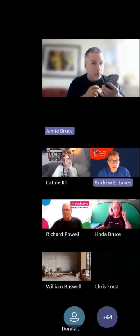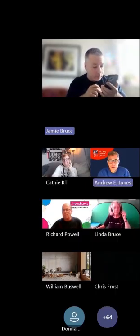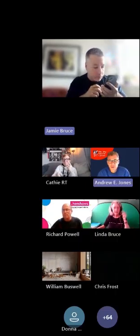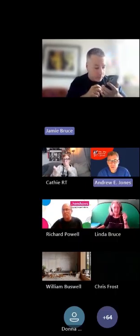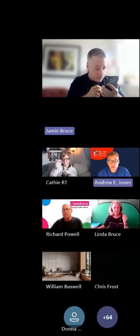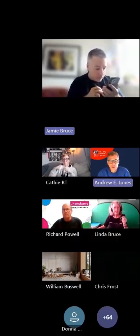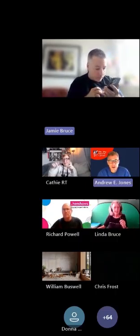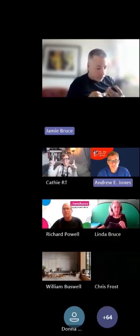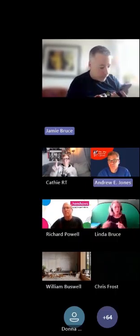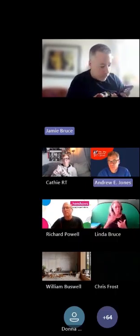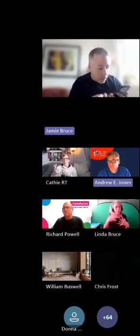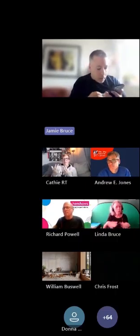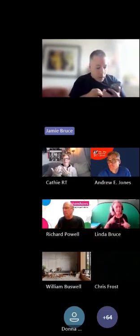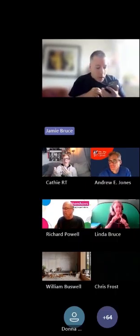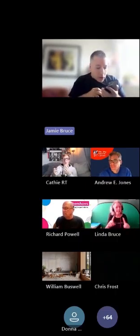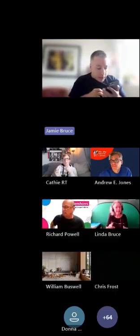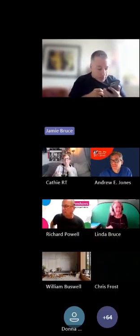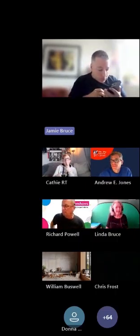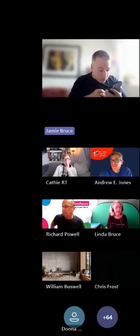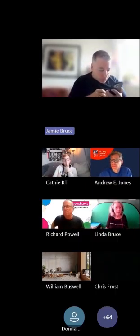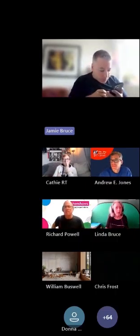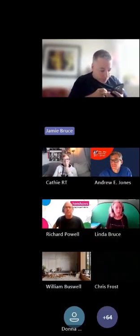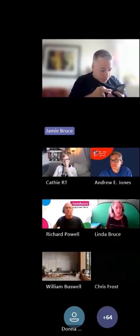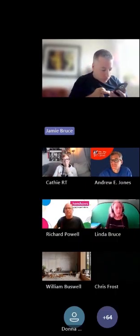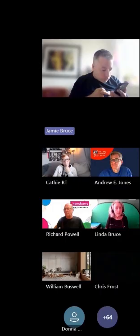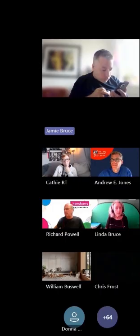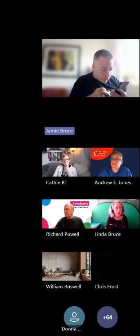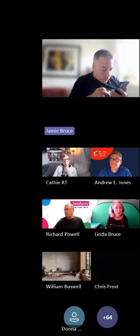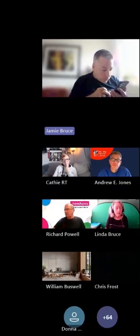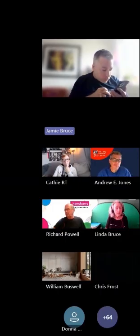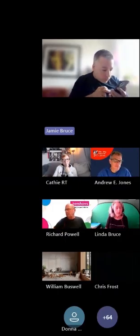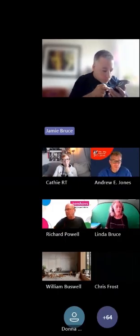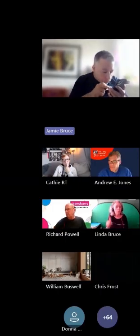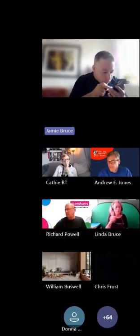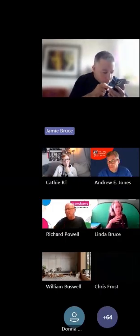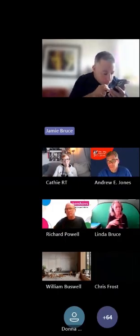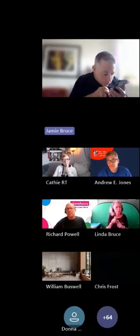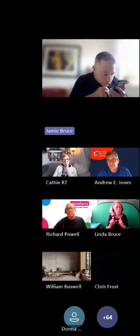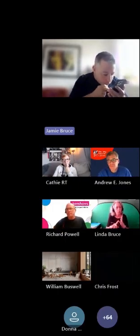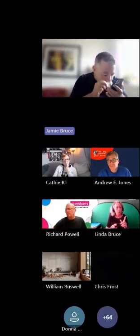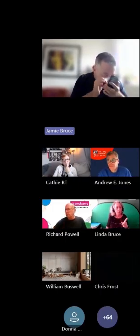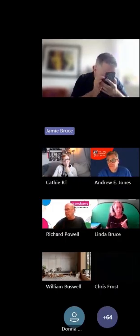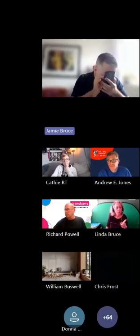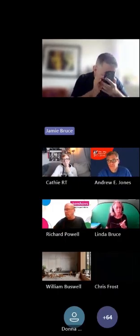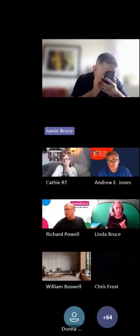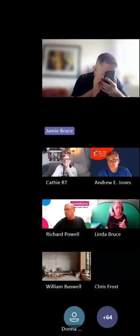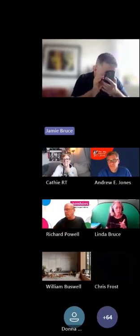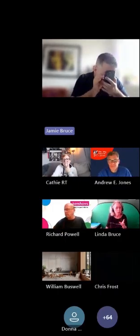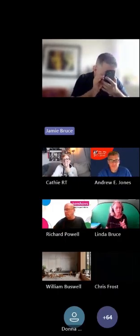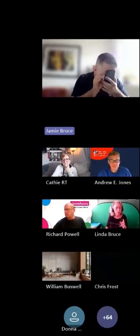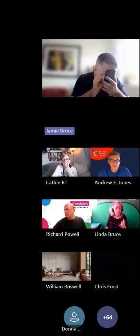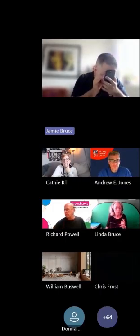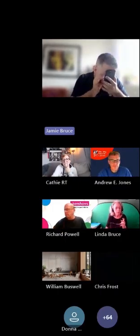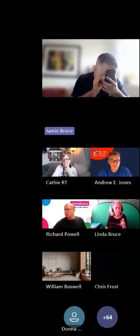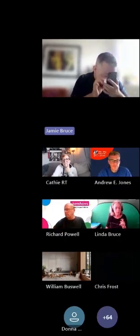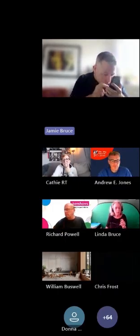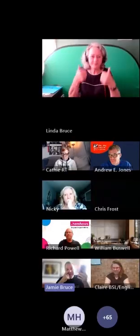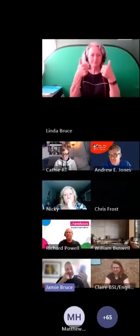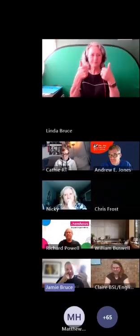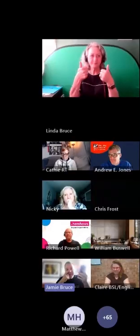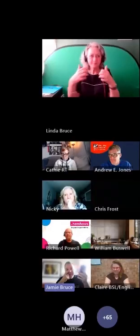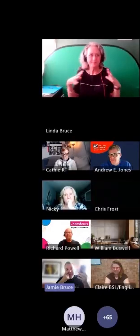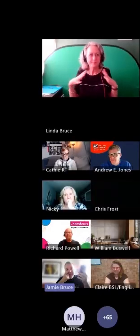Yep, Jamie. Yep, yeah, good. we can see that. Brilliant. Okay, so let me just go to.